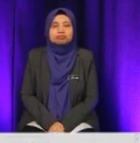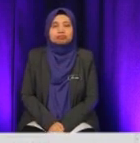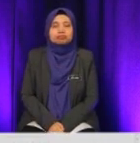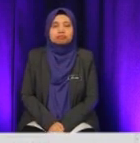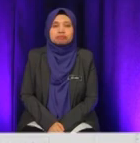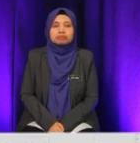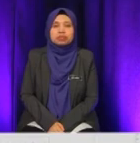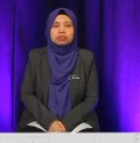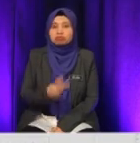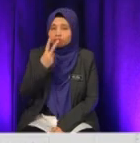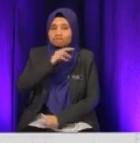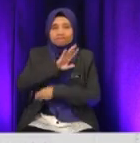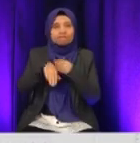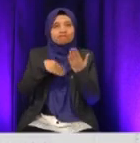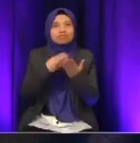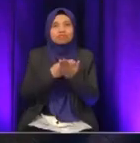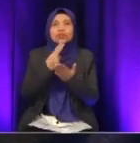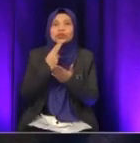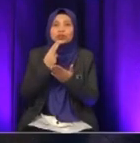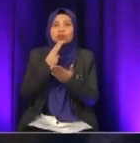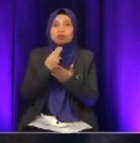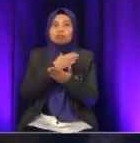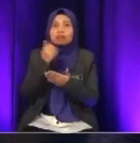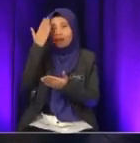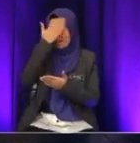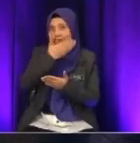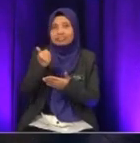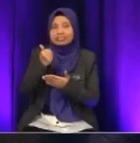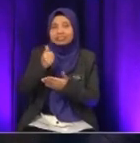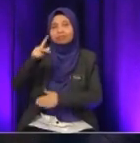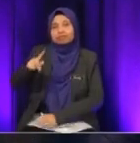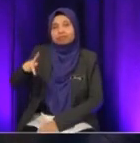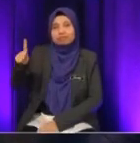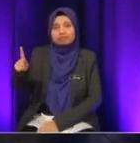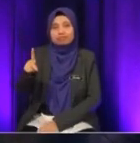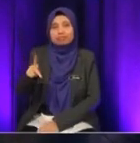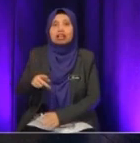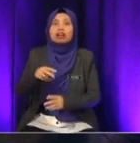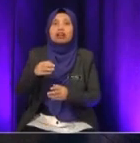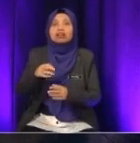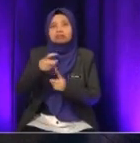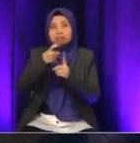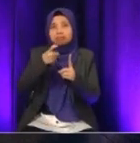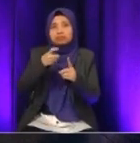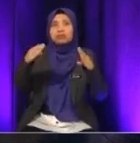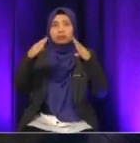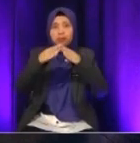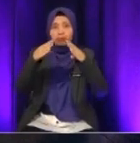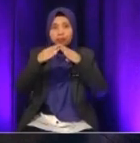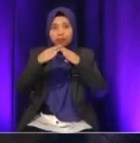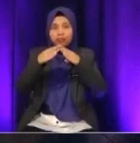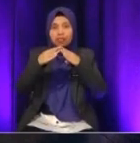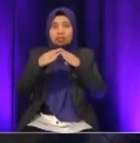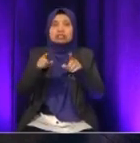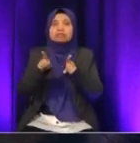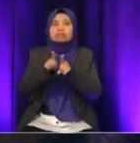All right, looking very cute and very beautiful pupils from home and as well as joining